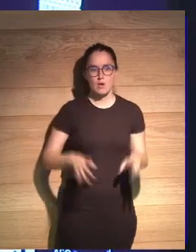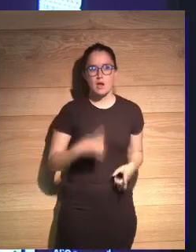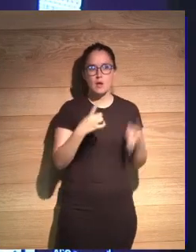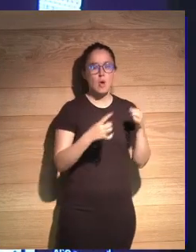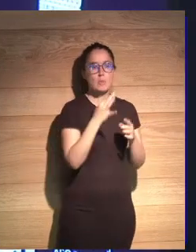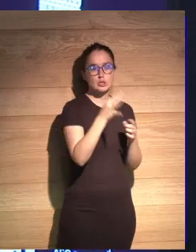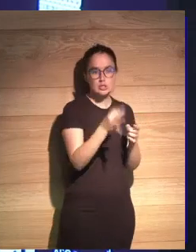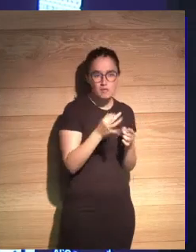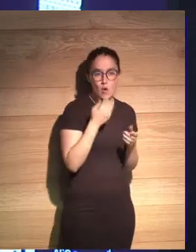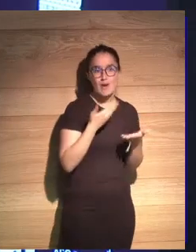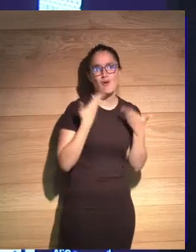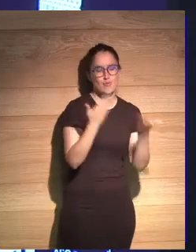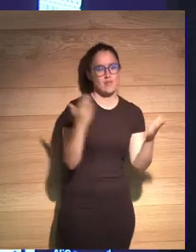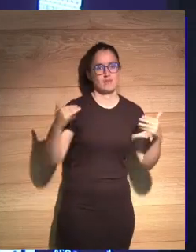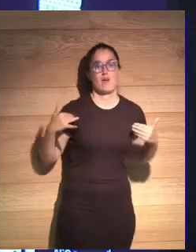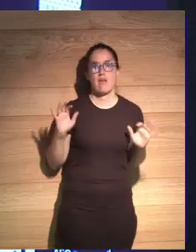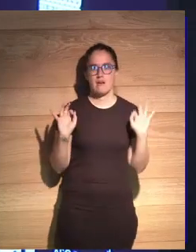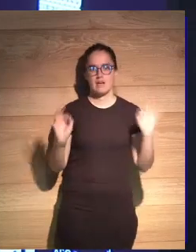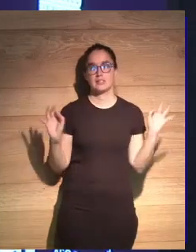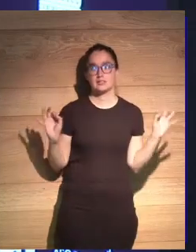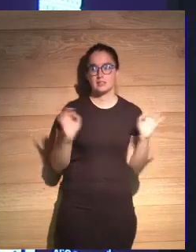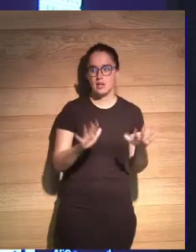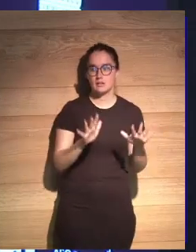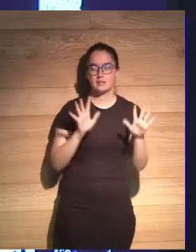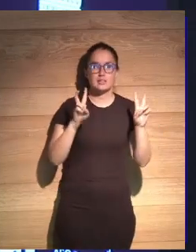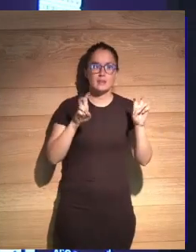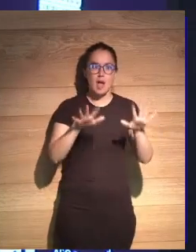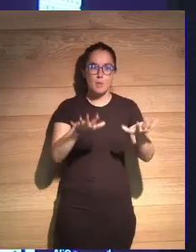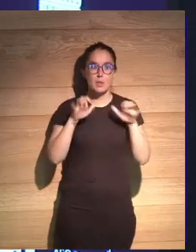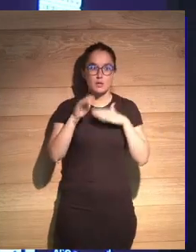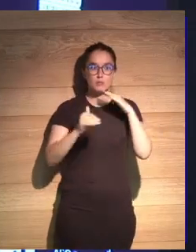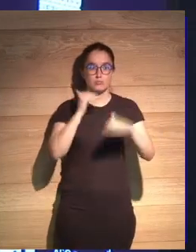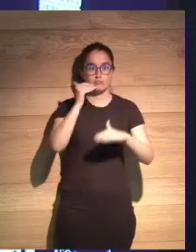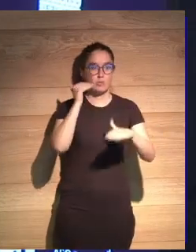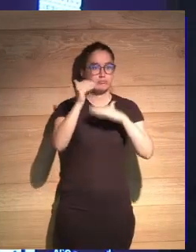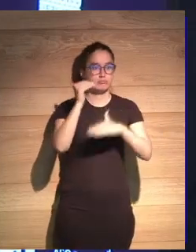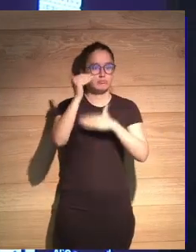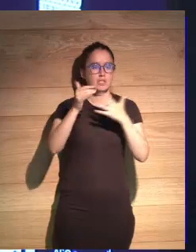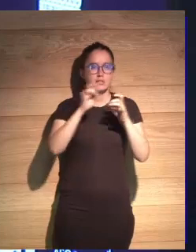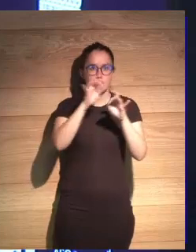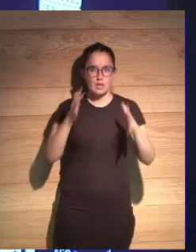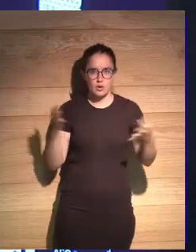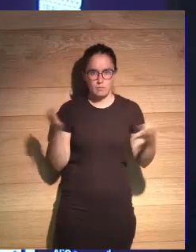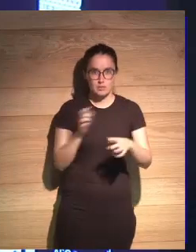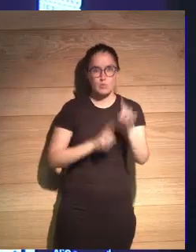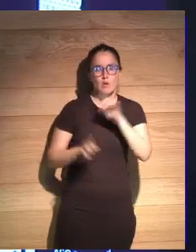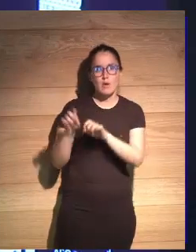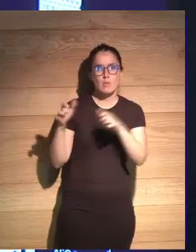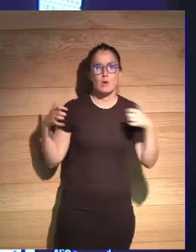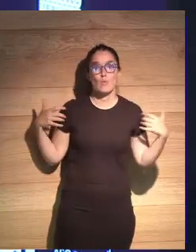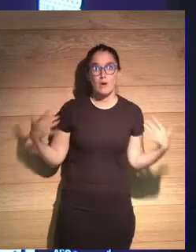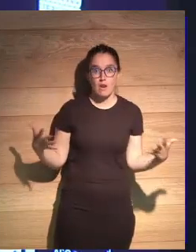all the gamers will have the same experience when they play this game. So this is a matter of learning and overcoming all